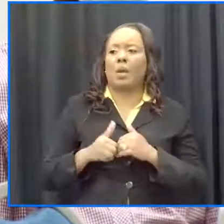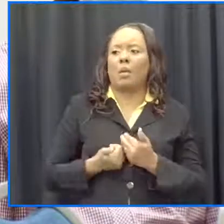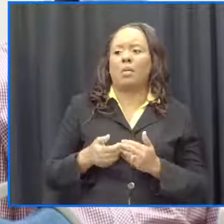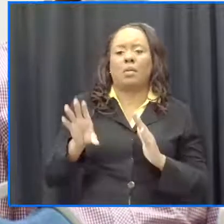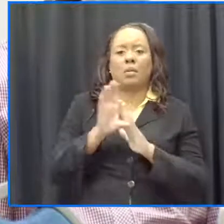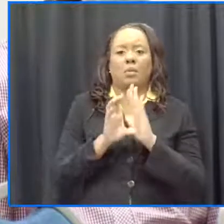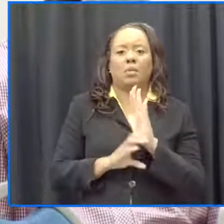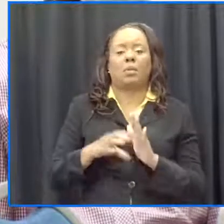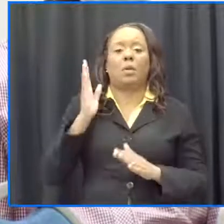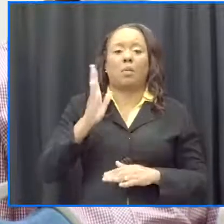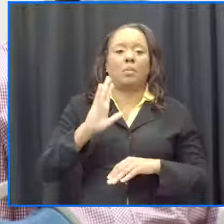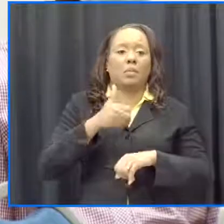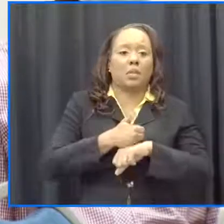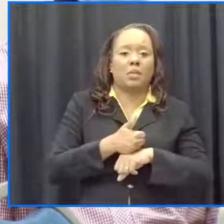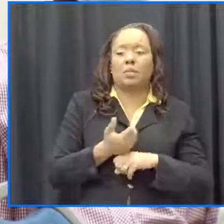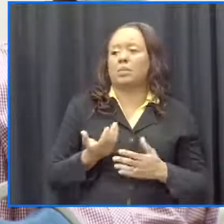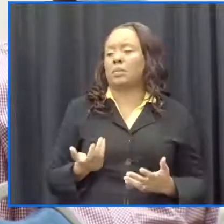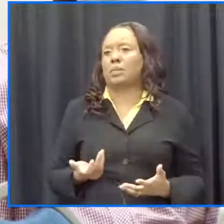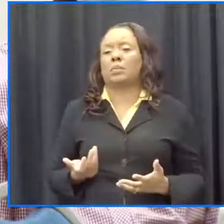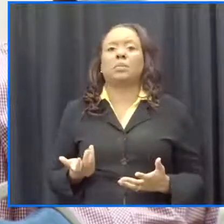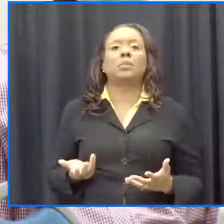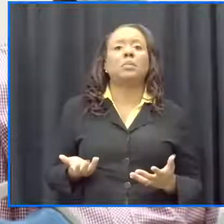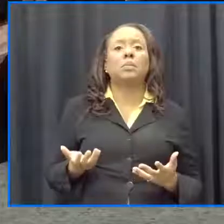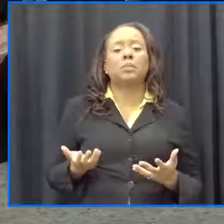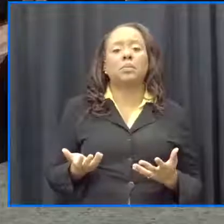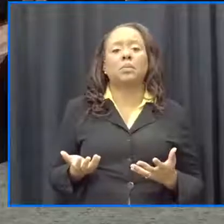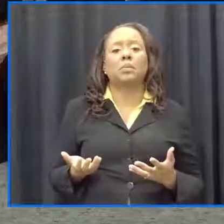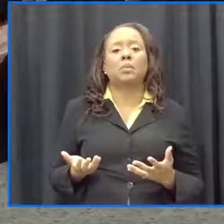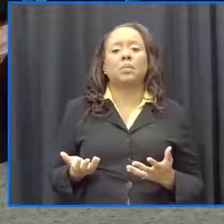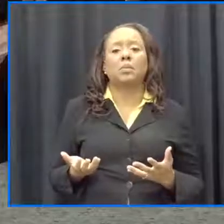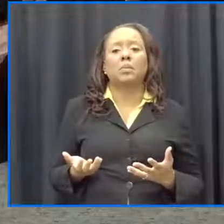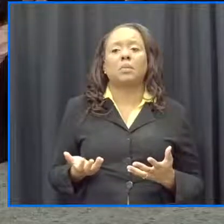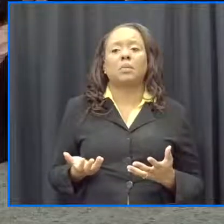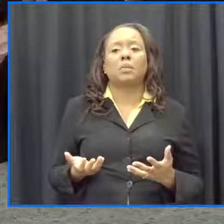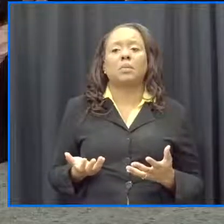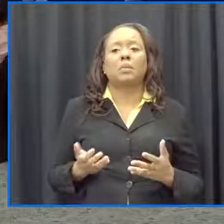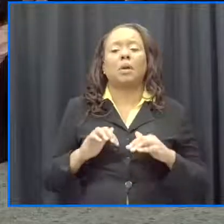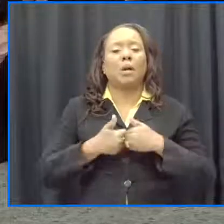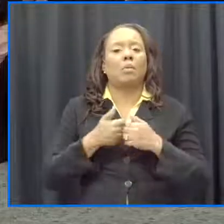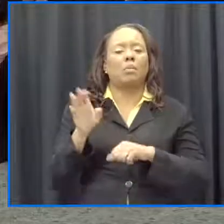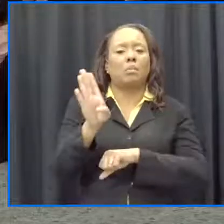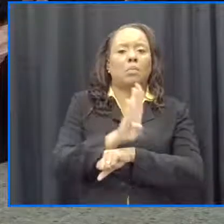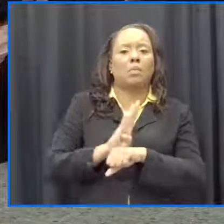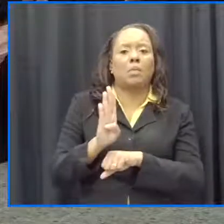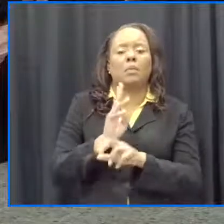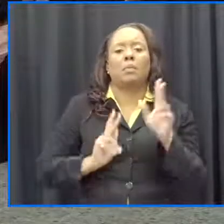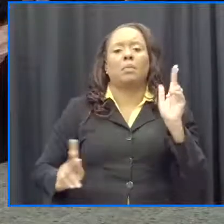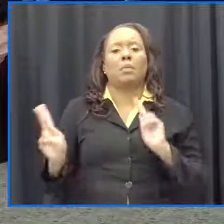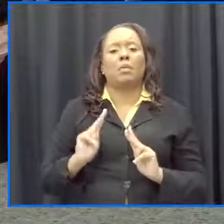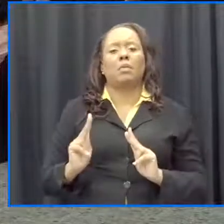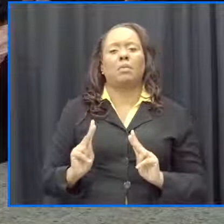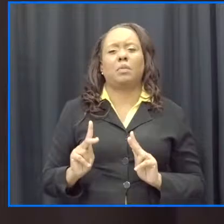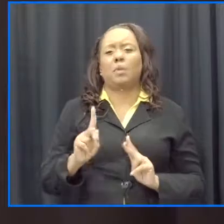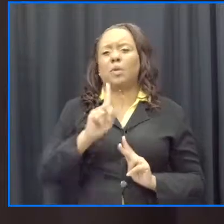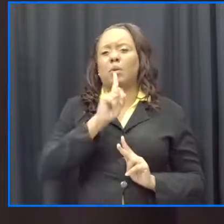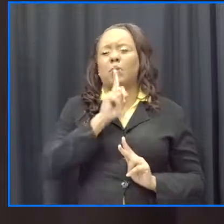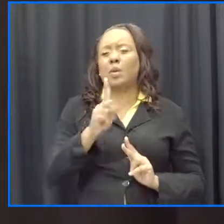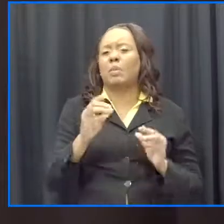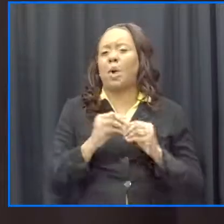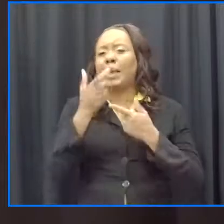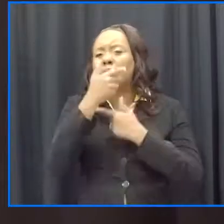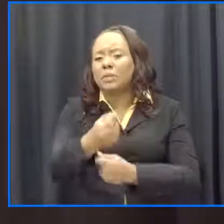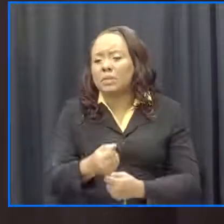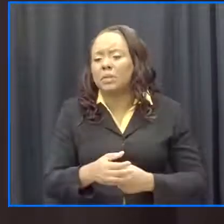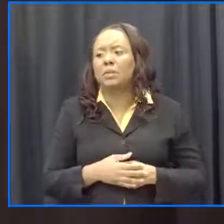the Commission will be operating. How will it be able to capture the interests of the Barbadian public? How